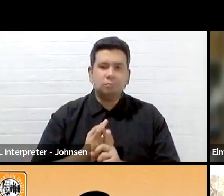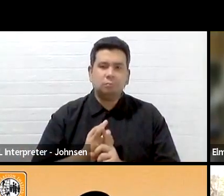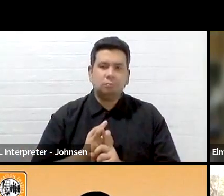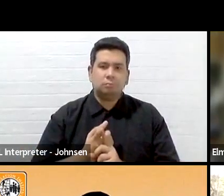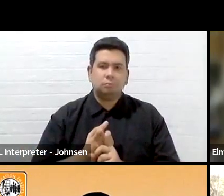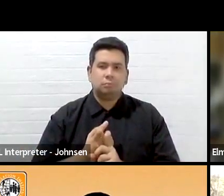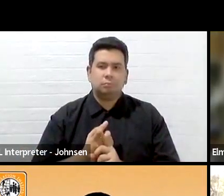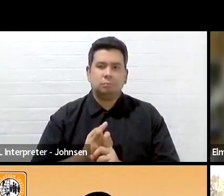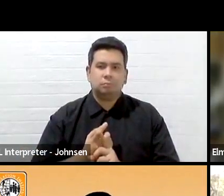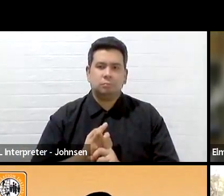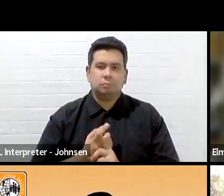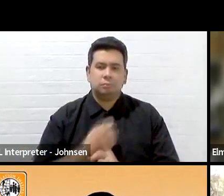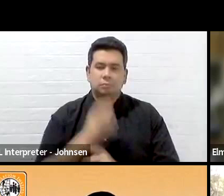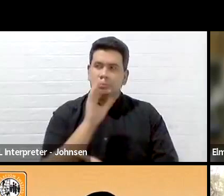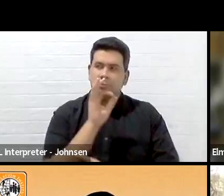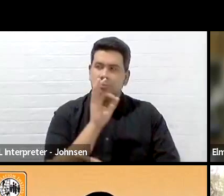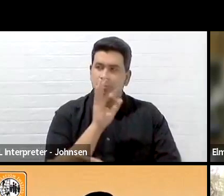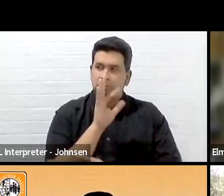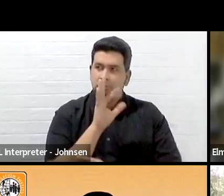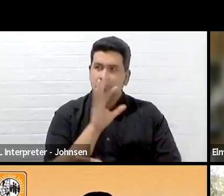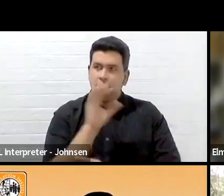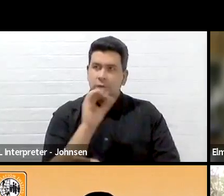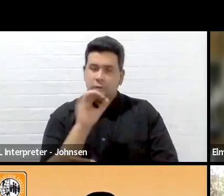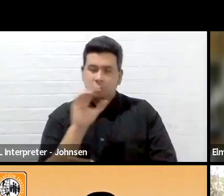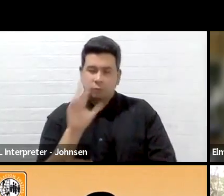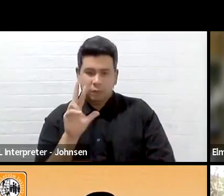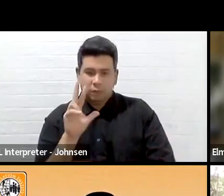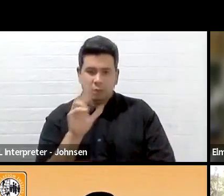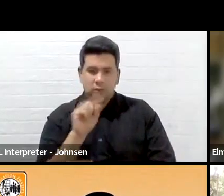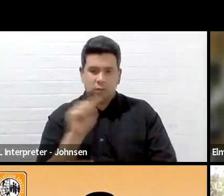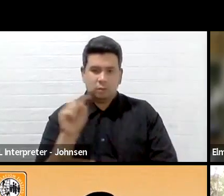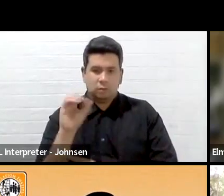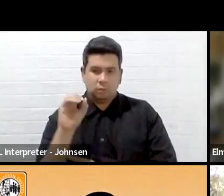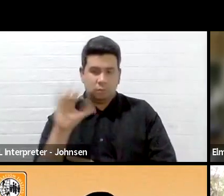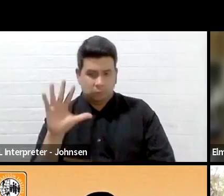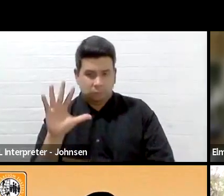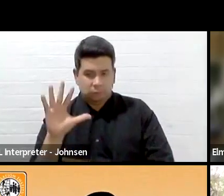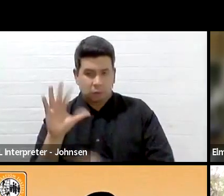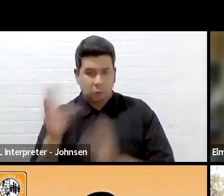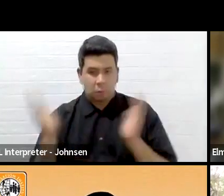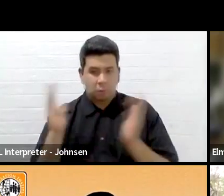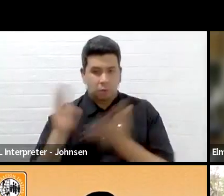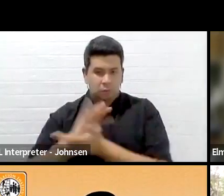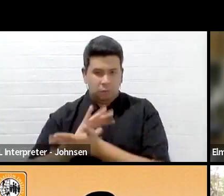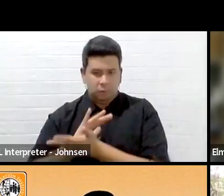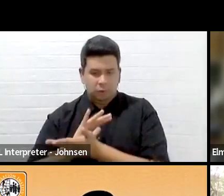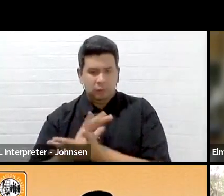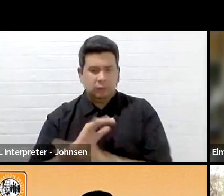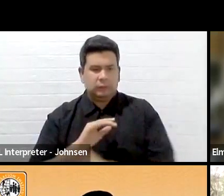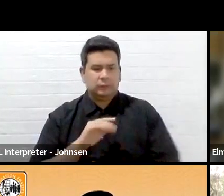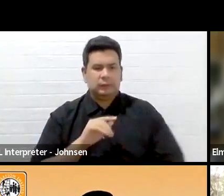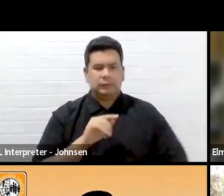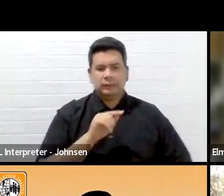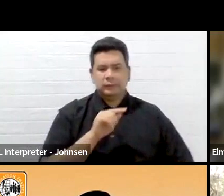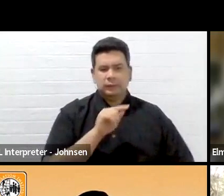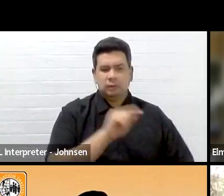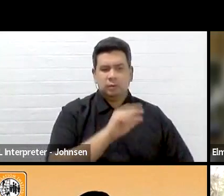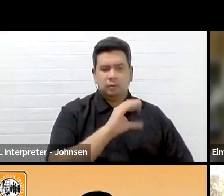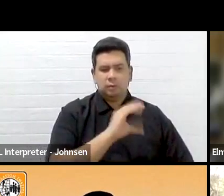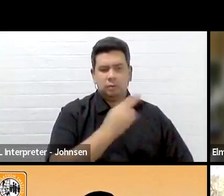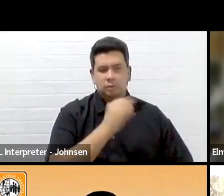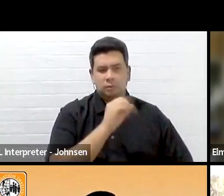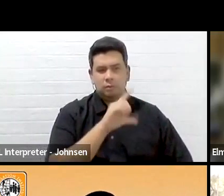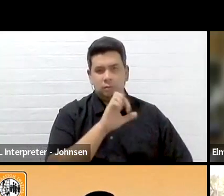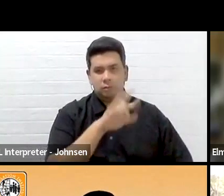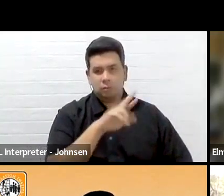1903-05 cholera pandemic was worse, even, because it came at a time when the Filipino-American War